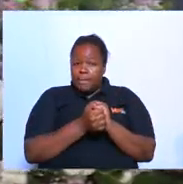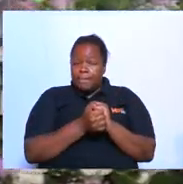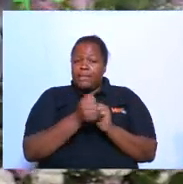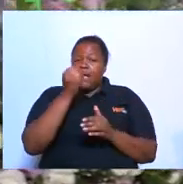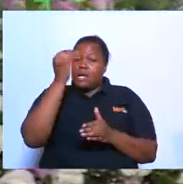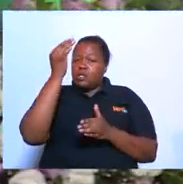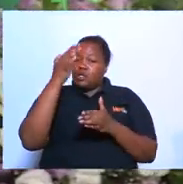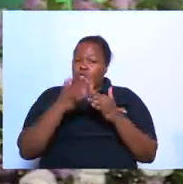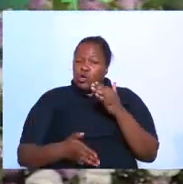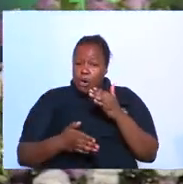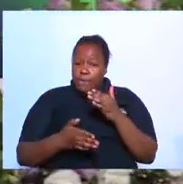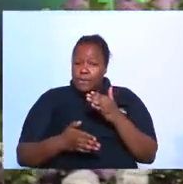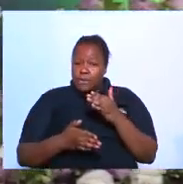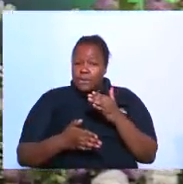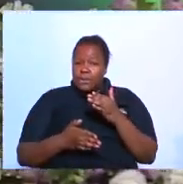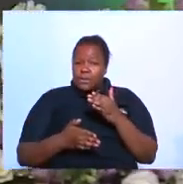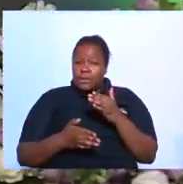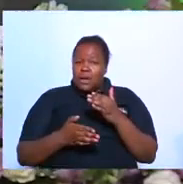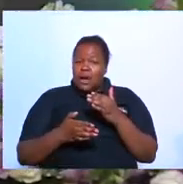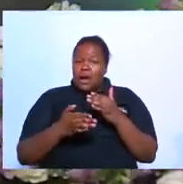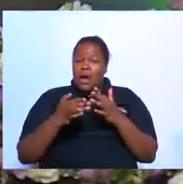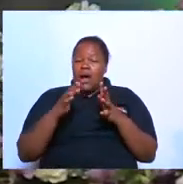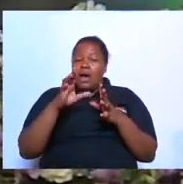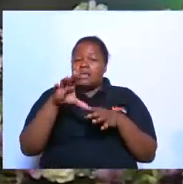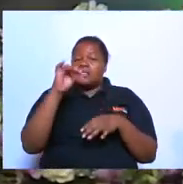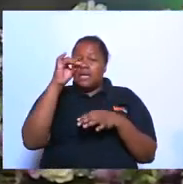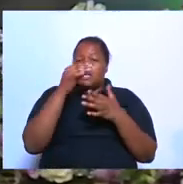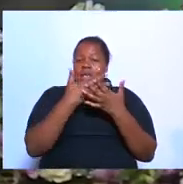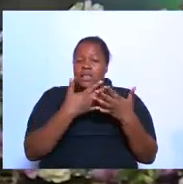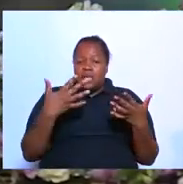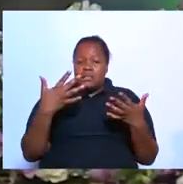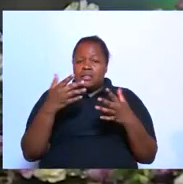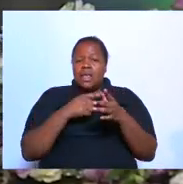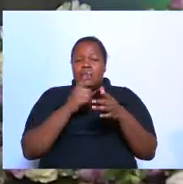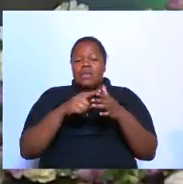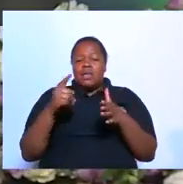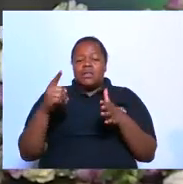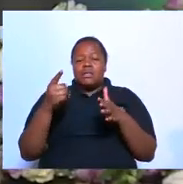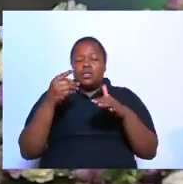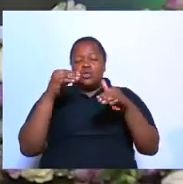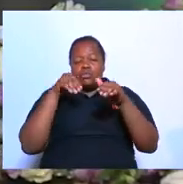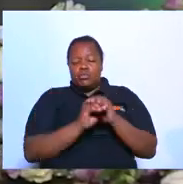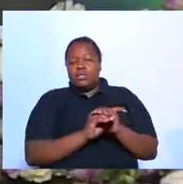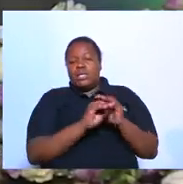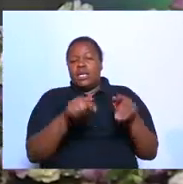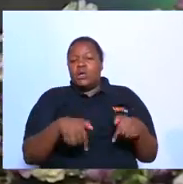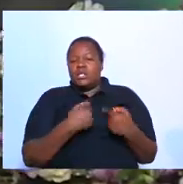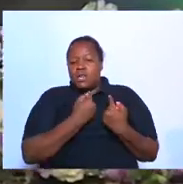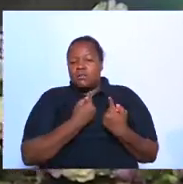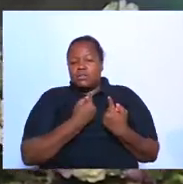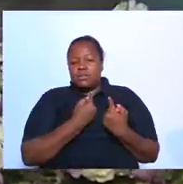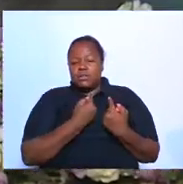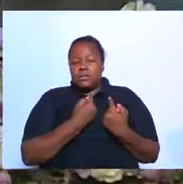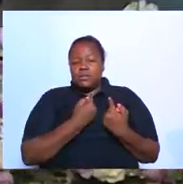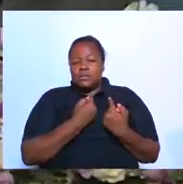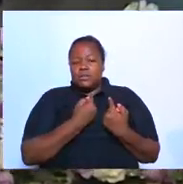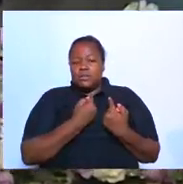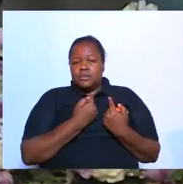stop sweeping issues under the rug oh